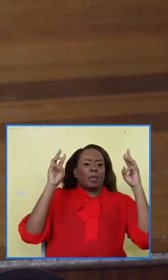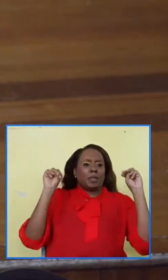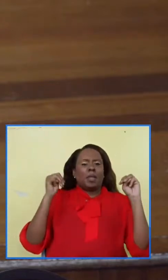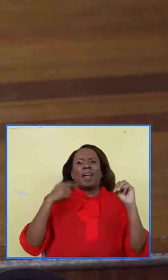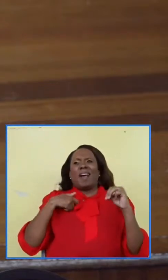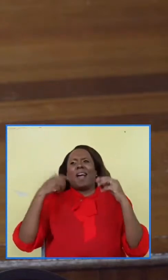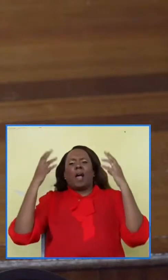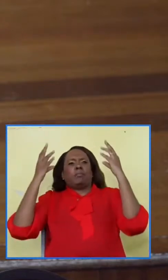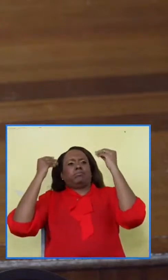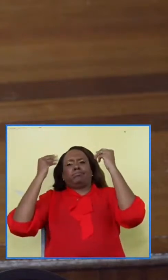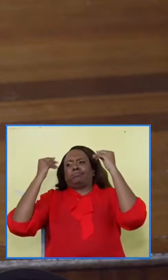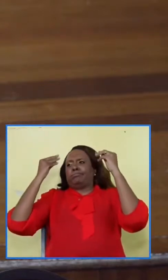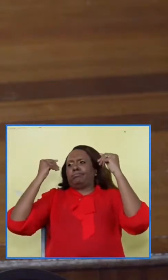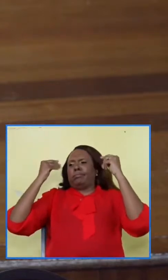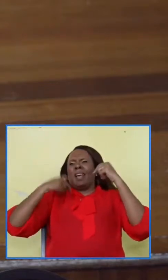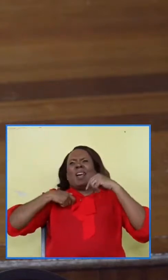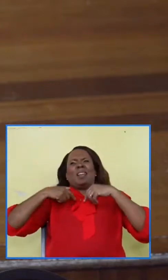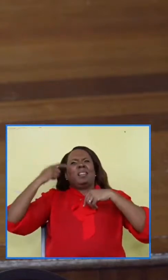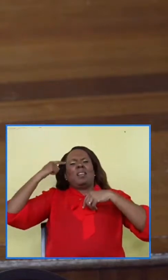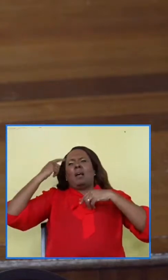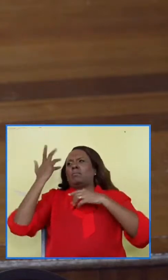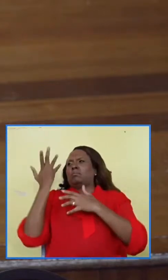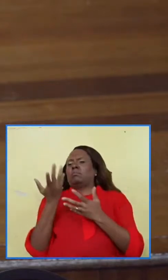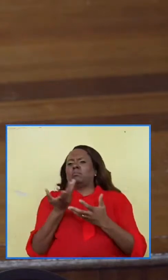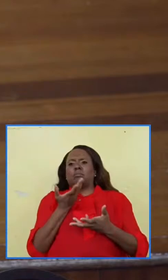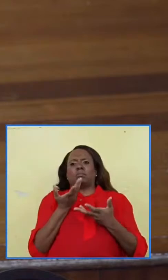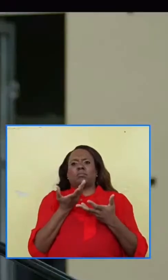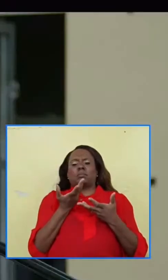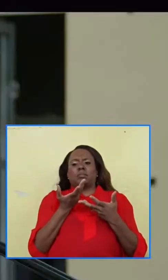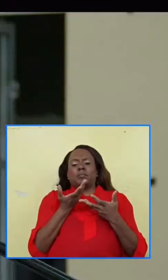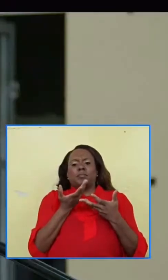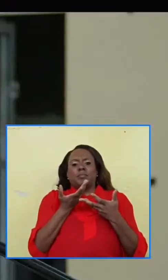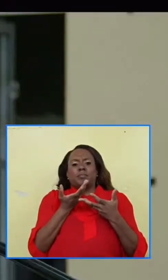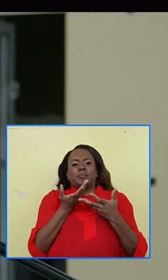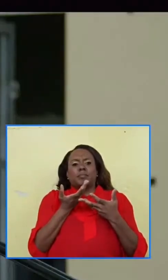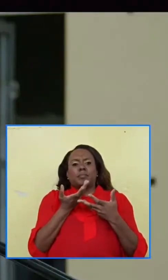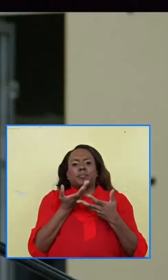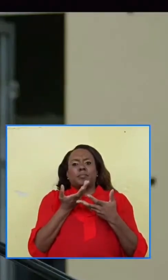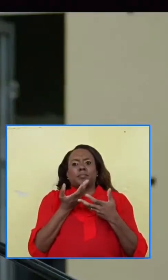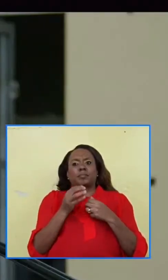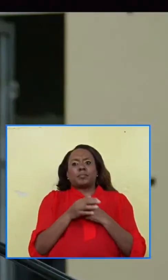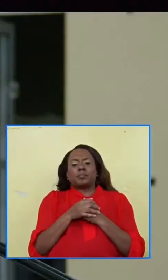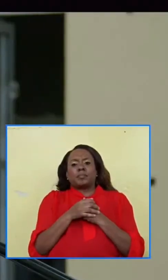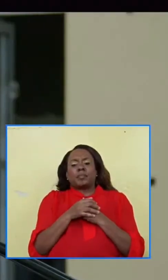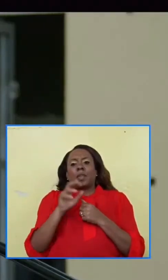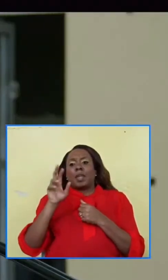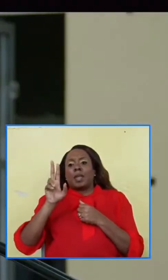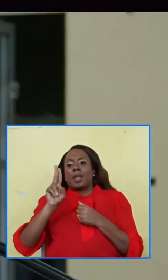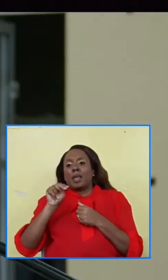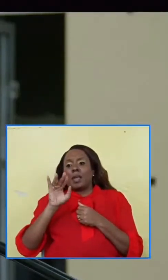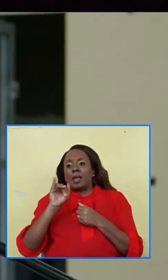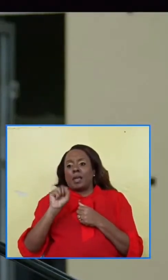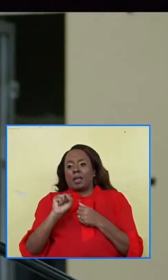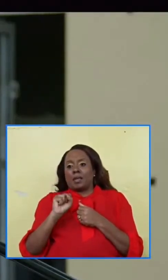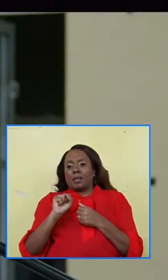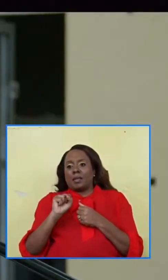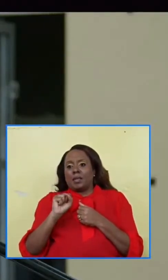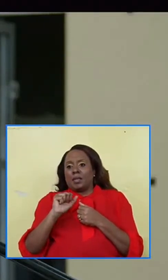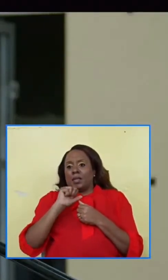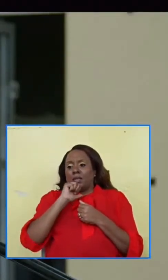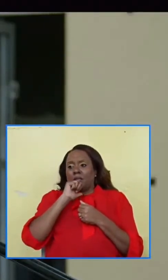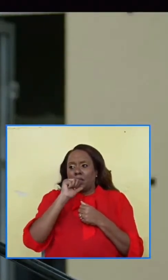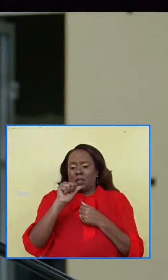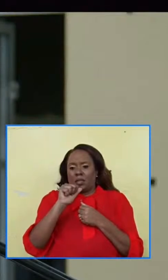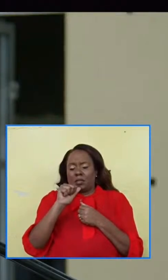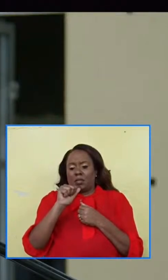it caused me concern and pause, because it says that the NIS is not going to be acting